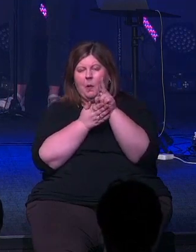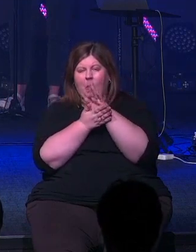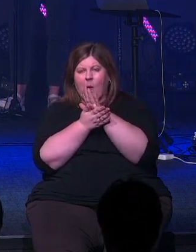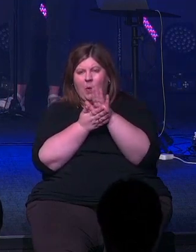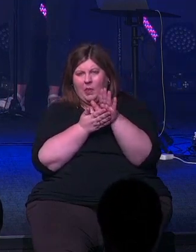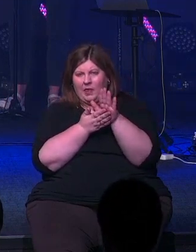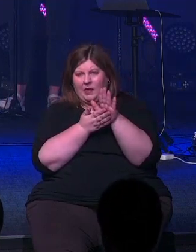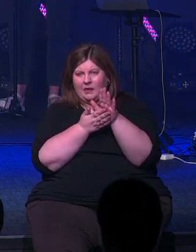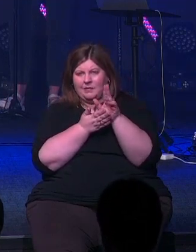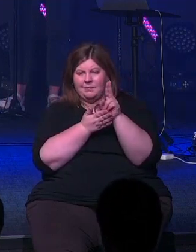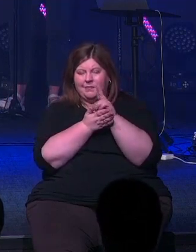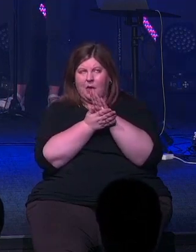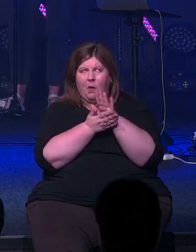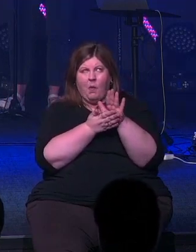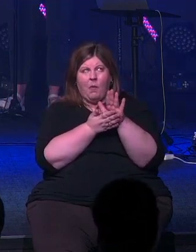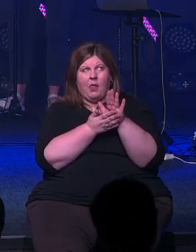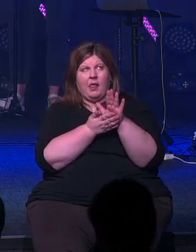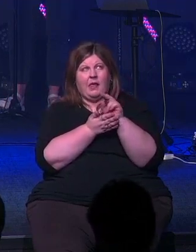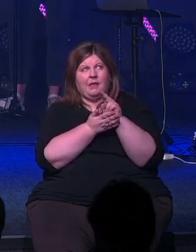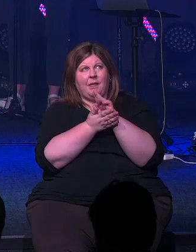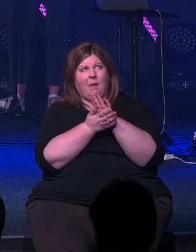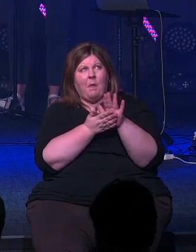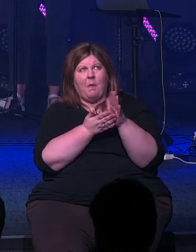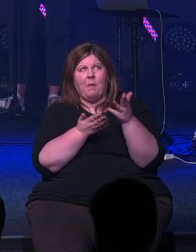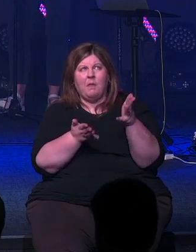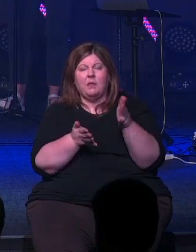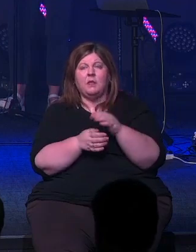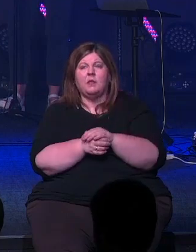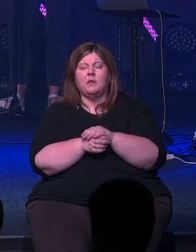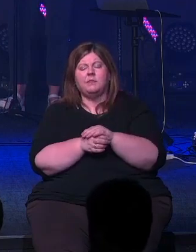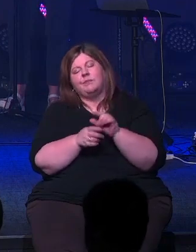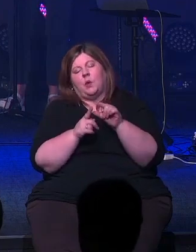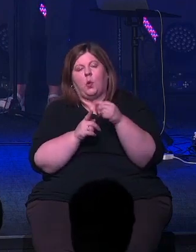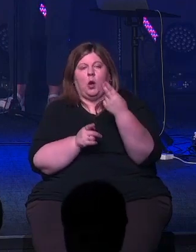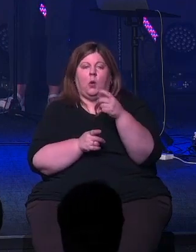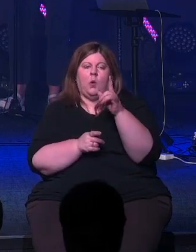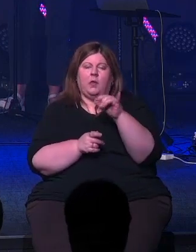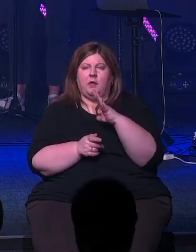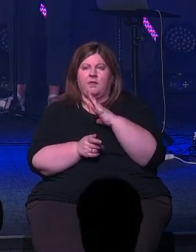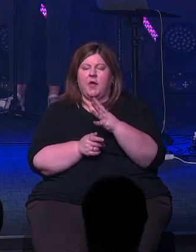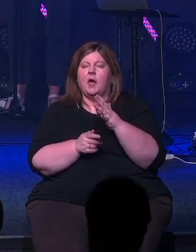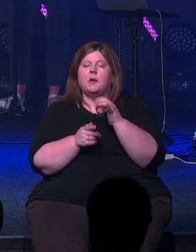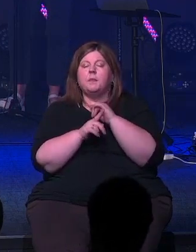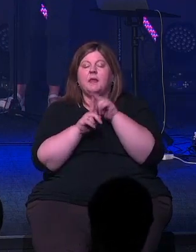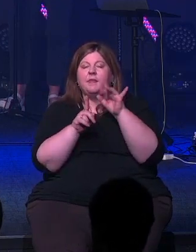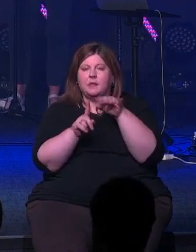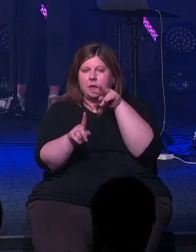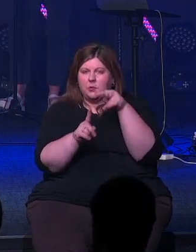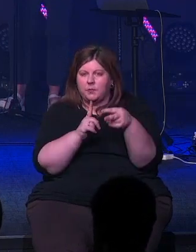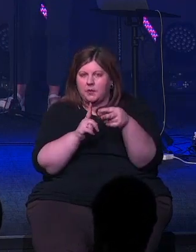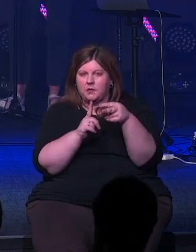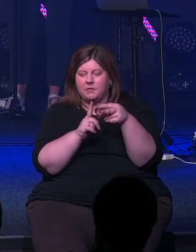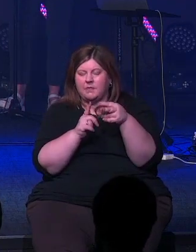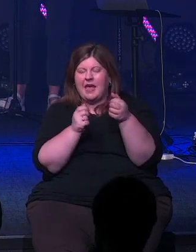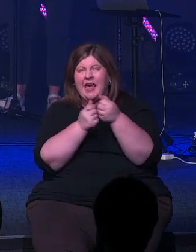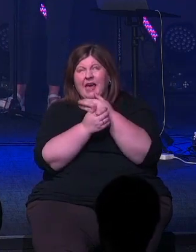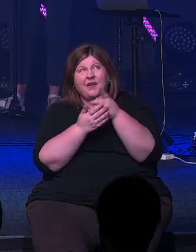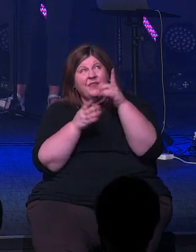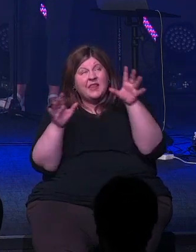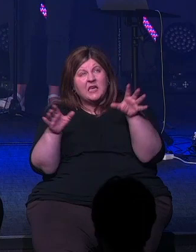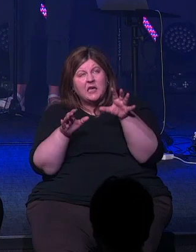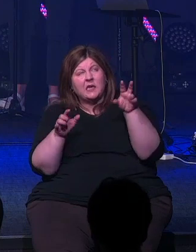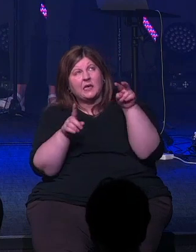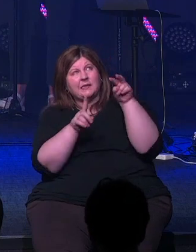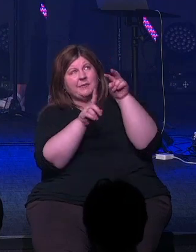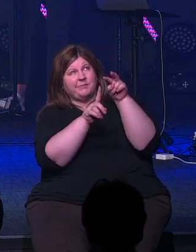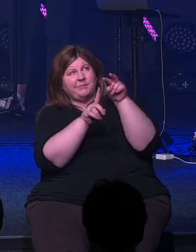holy, holy. And it's not just a word, that is a lens through which everything that he does can be